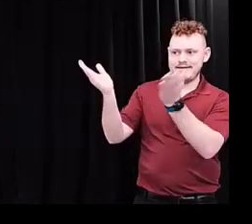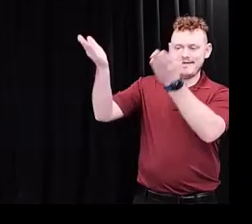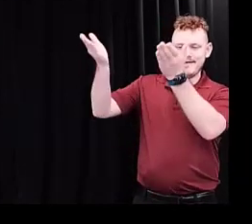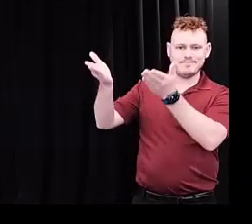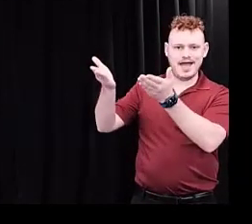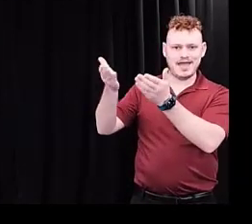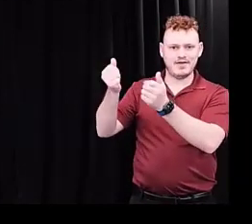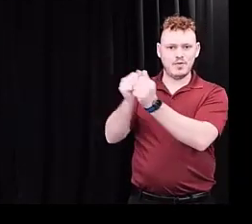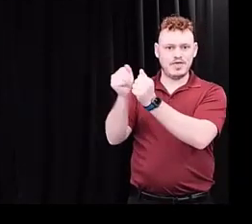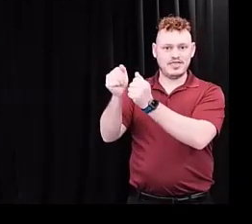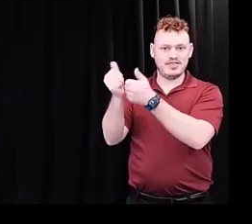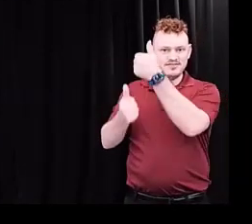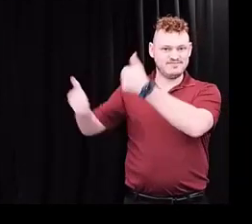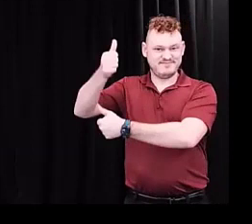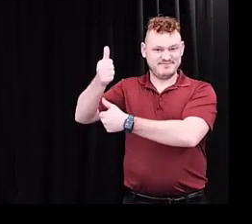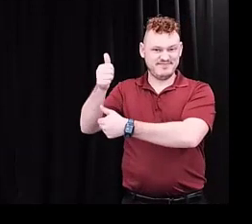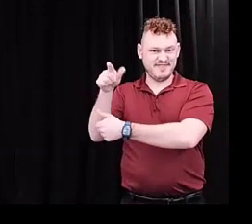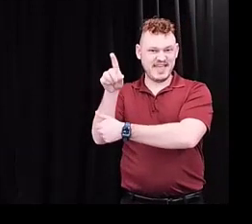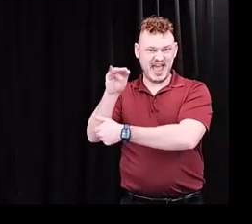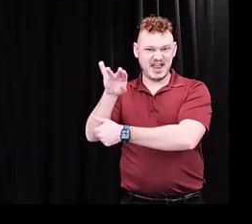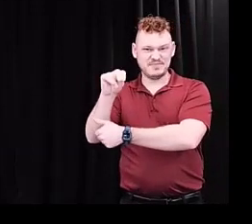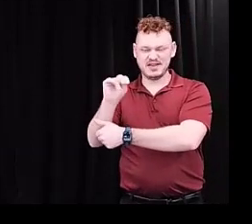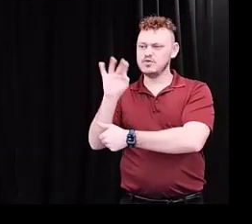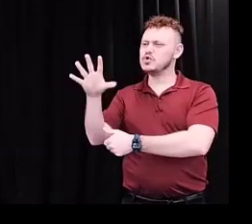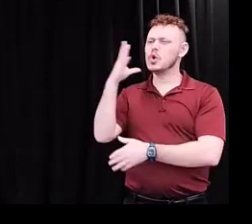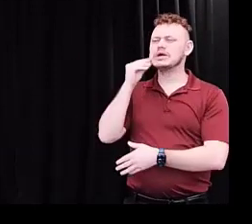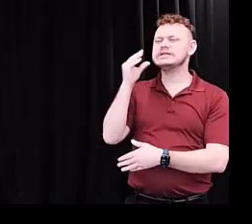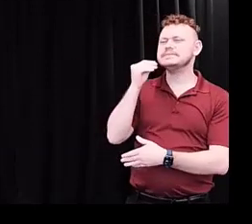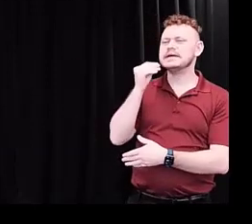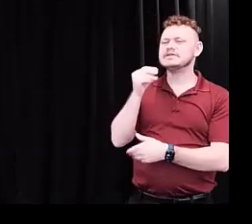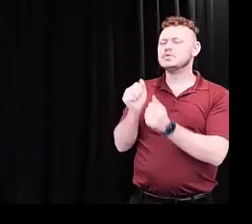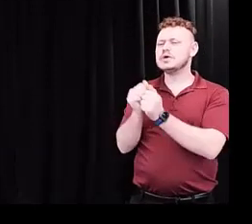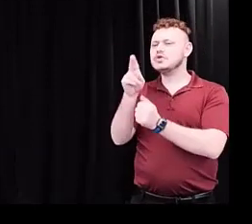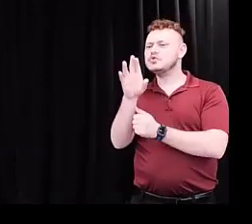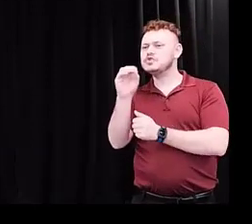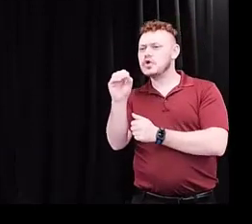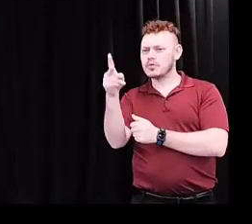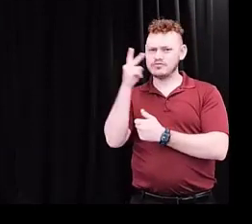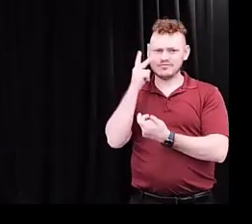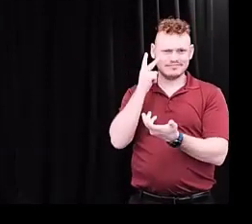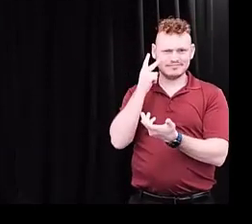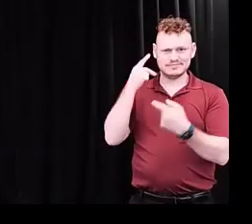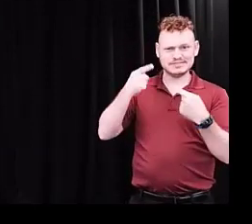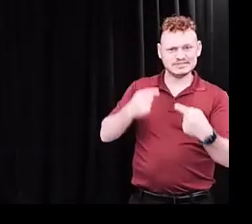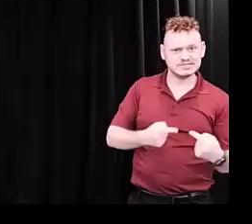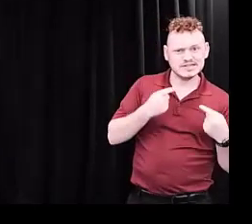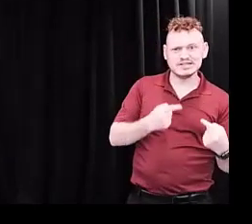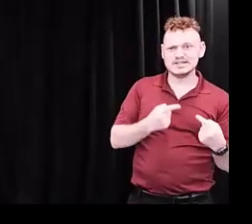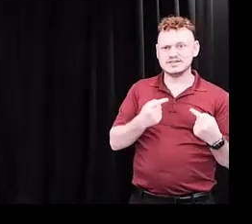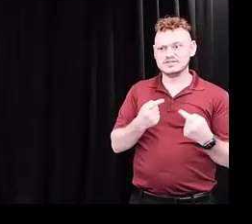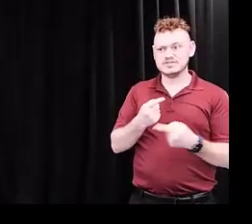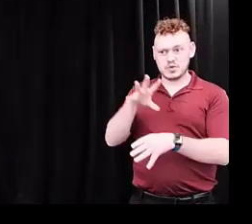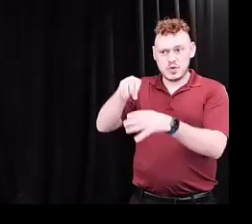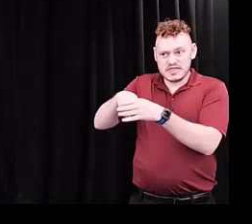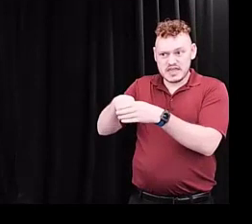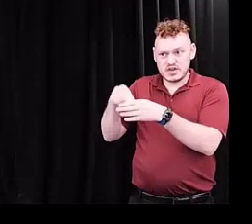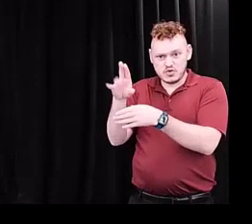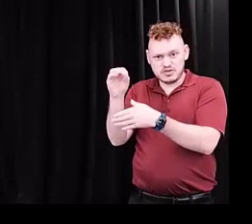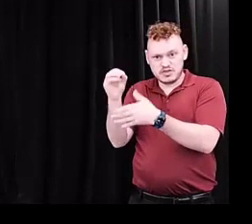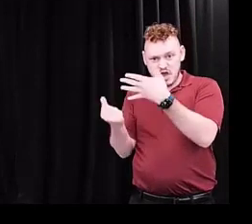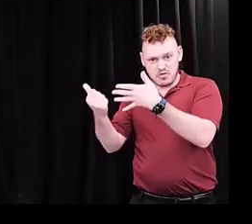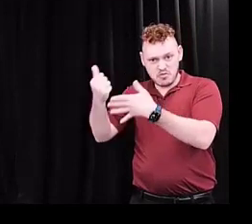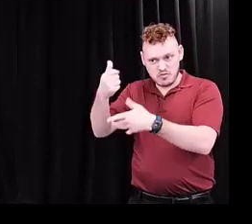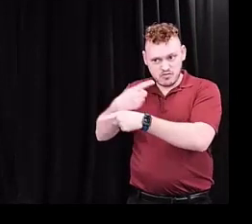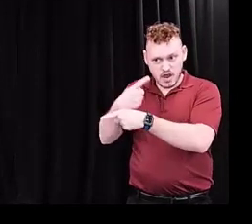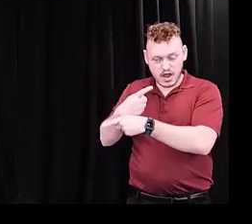What's your experience been with UCO? And have you seen struggles? And I know you came from within UCO, right? So, Right. Yeah,